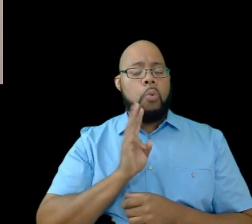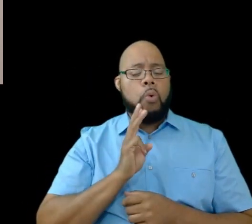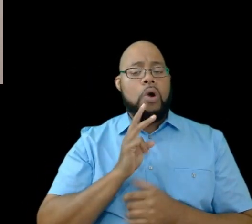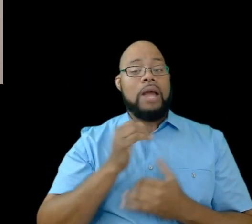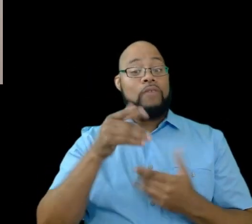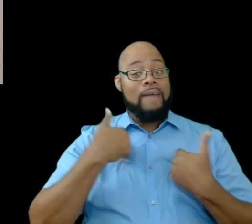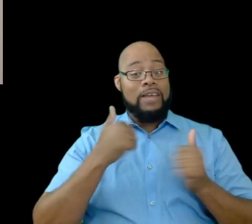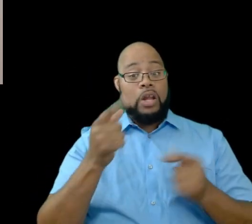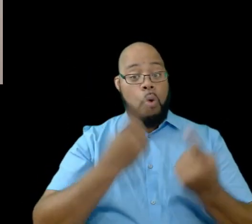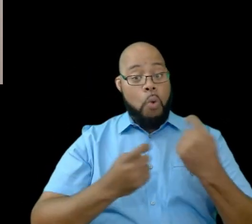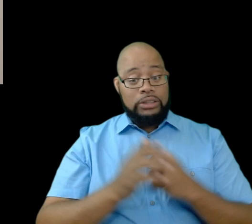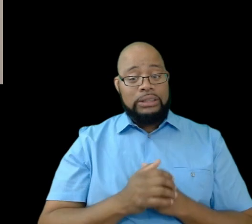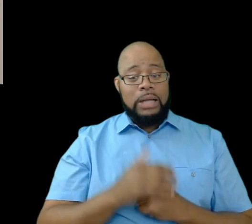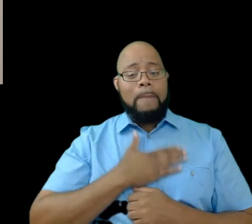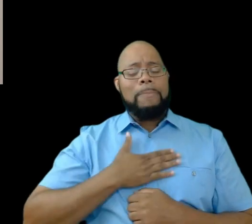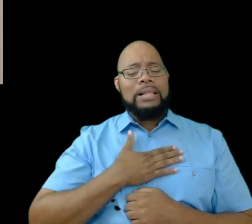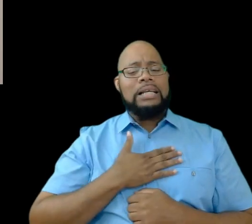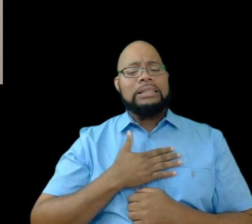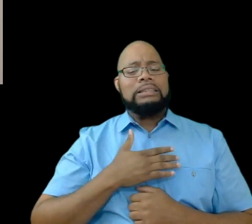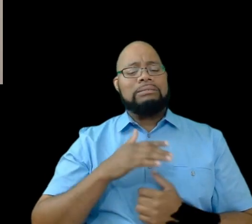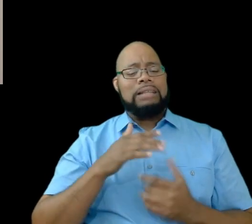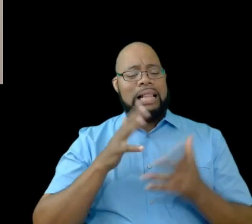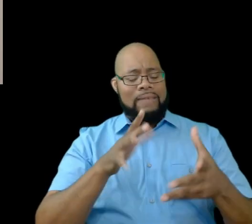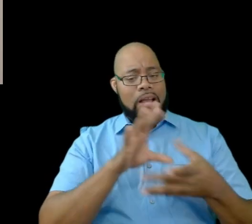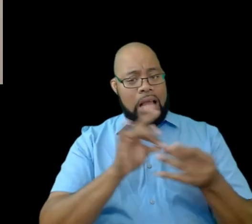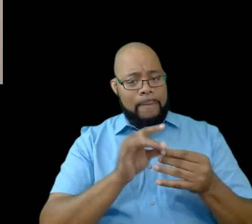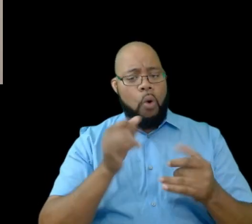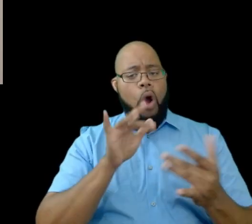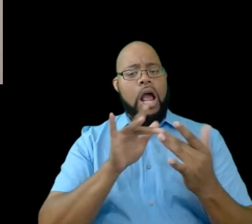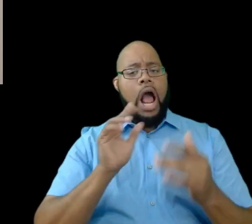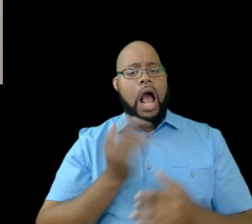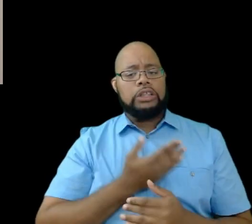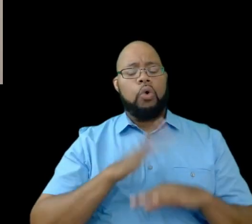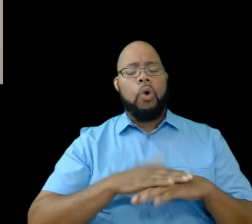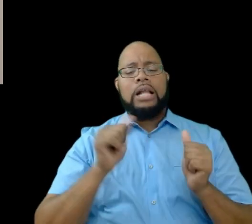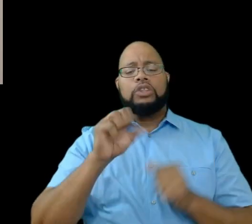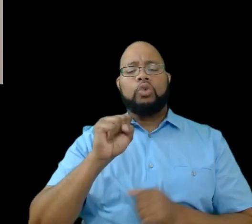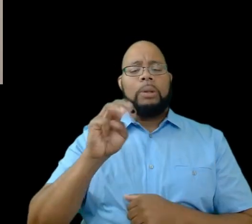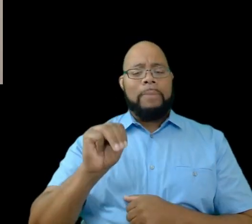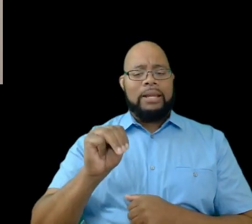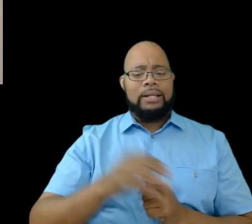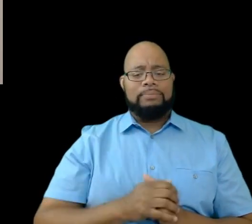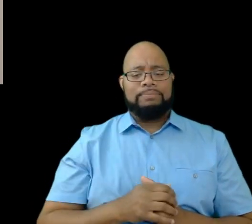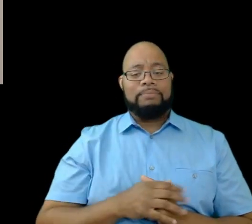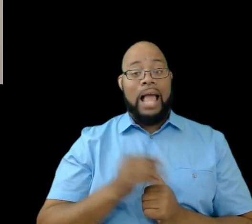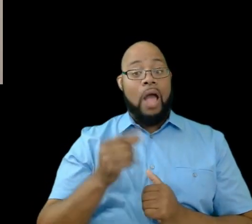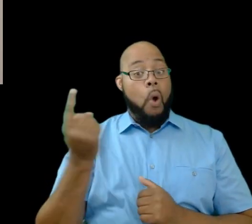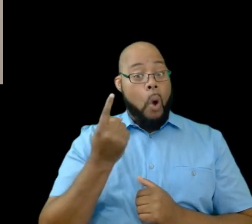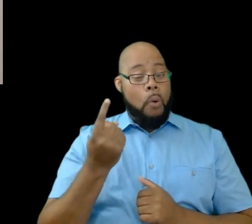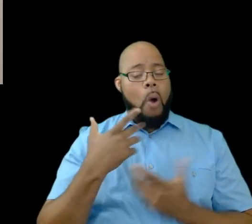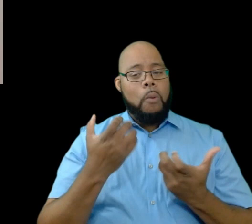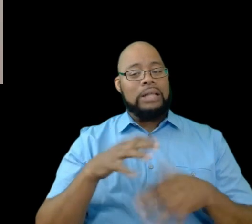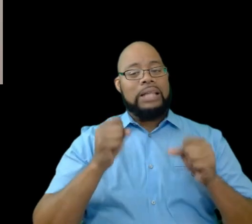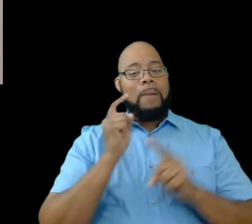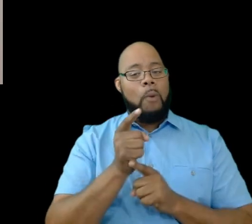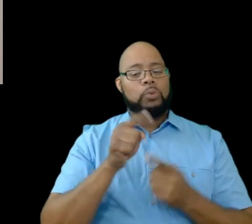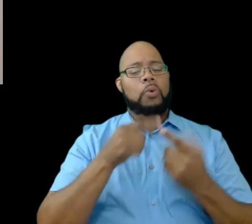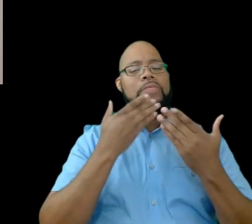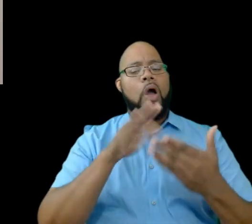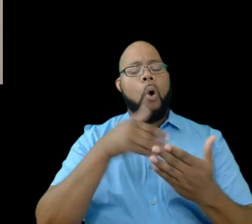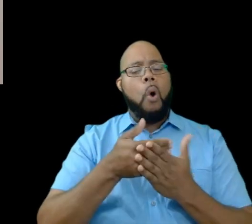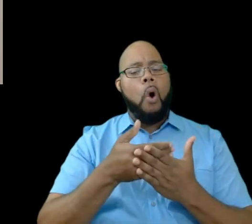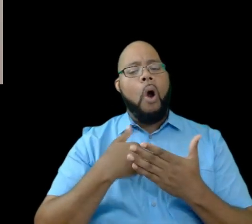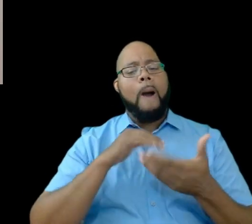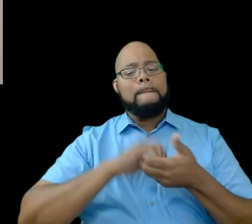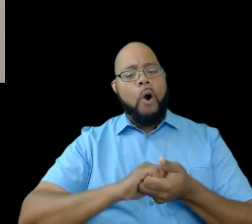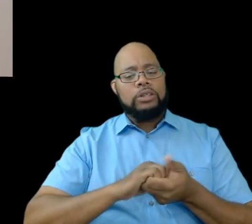in our drinking water. And if you have any questions, please feel free to leave us a comment or reach out to us on any of our social media handles. And as always, I'd like to